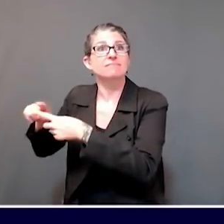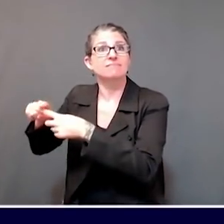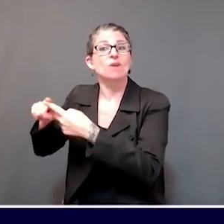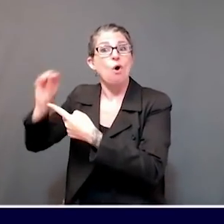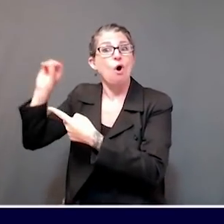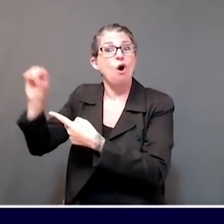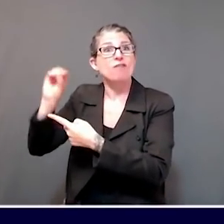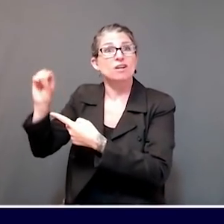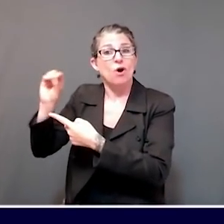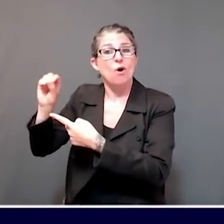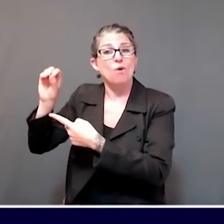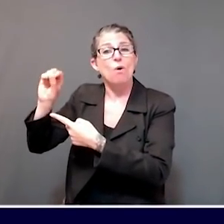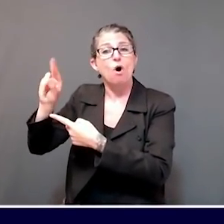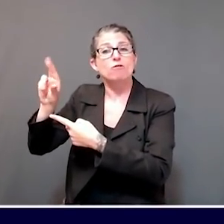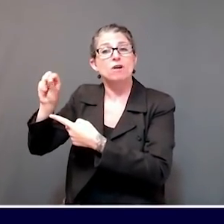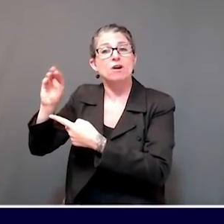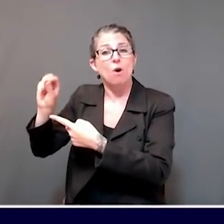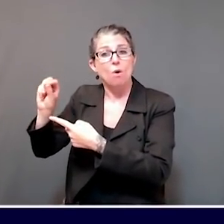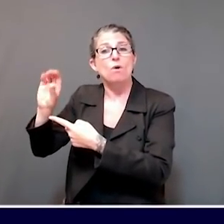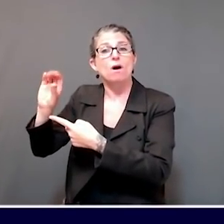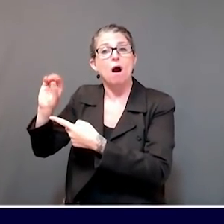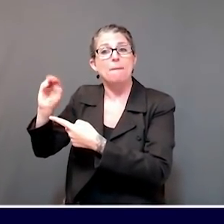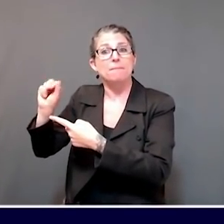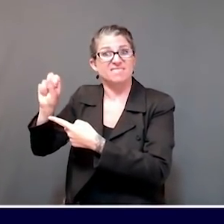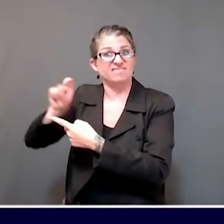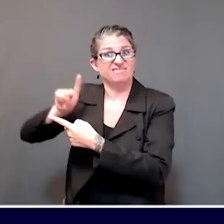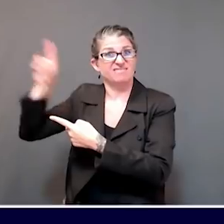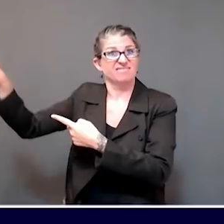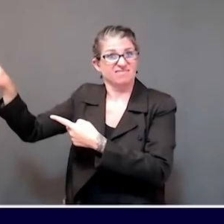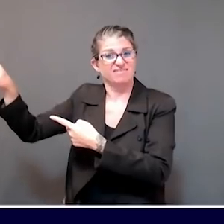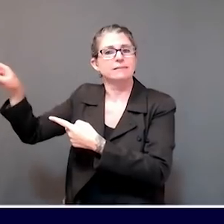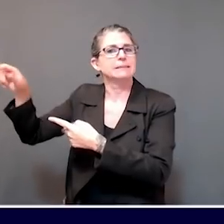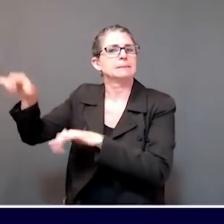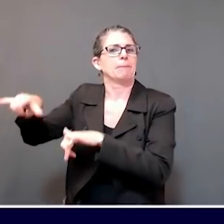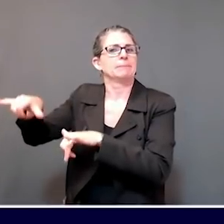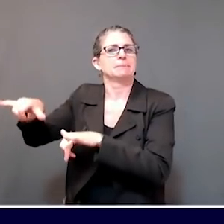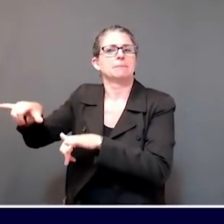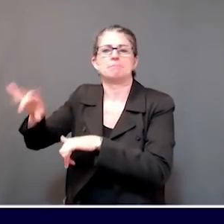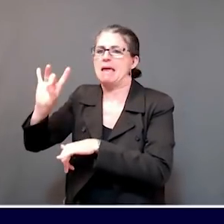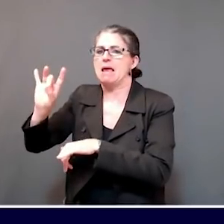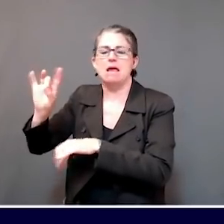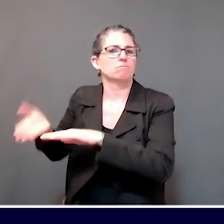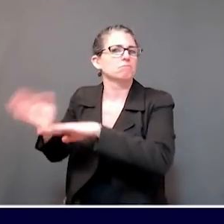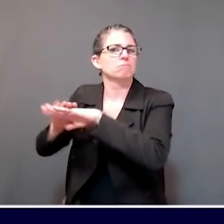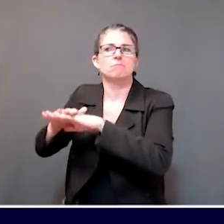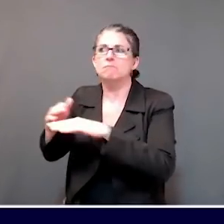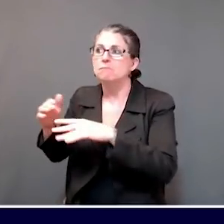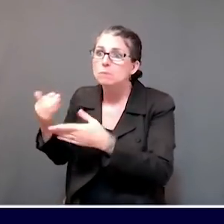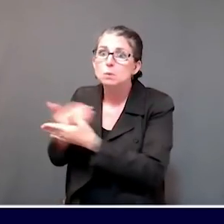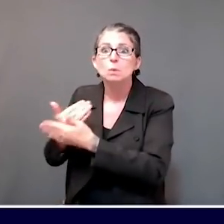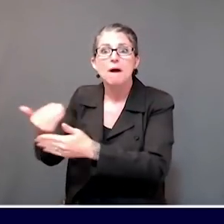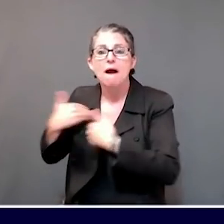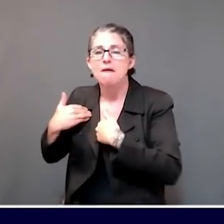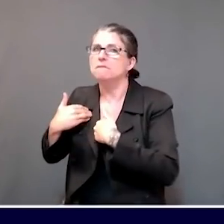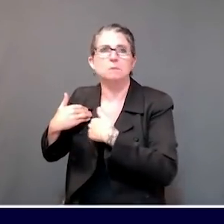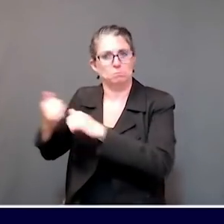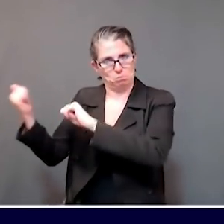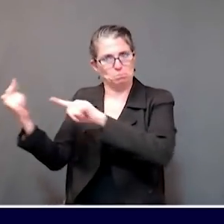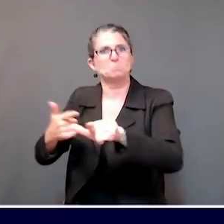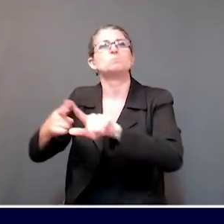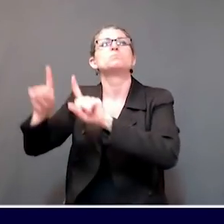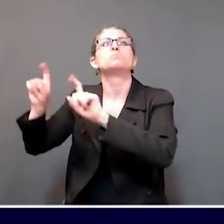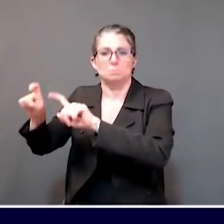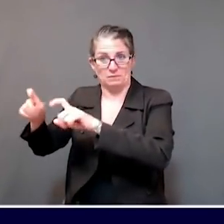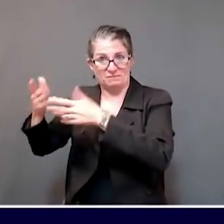there remain 8 cases of COVID-19. That facility is conducting yet another round of universal testing among